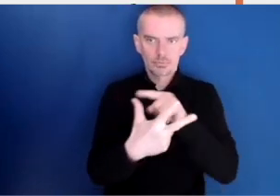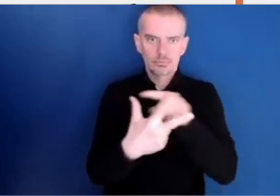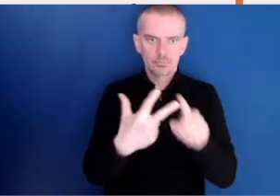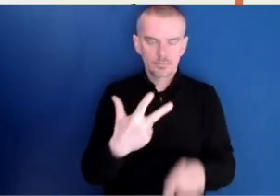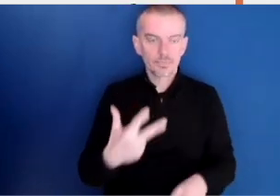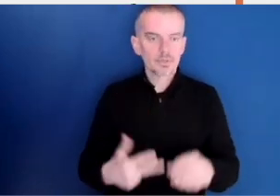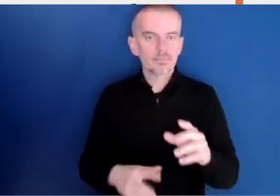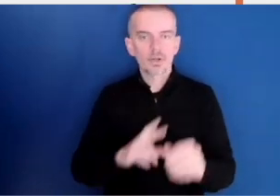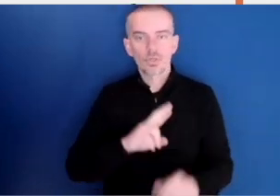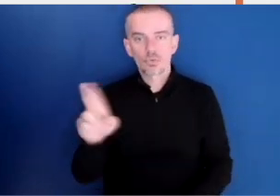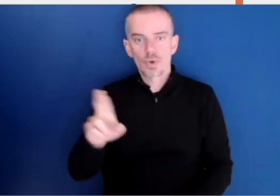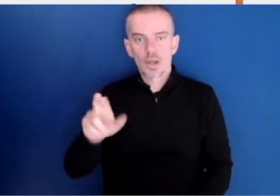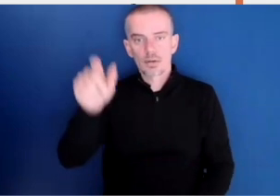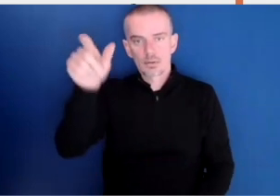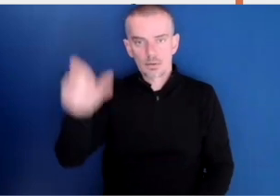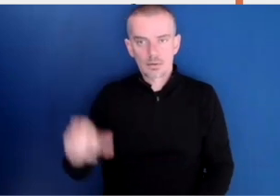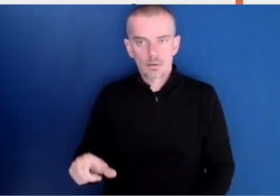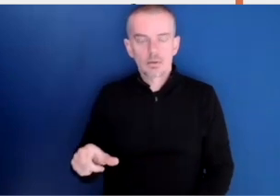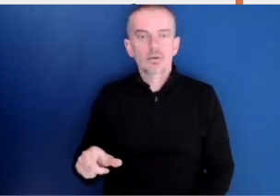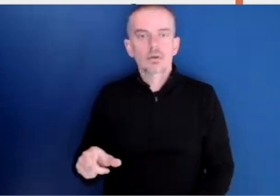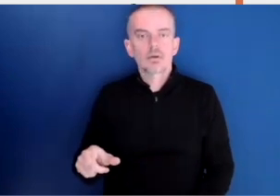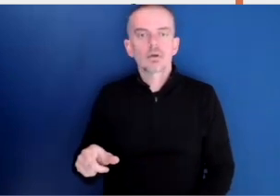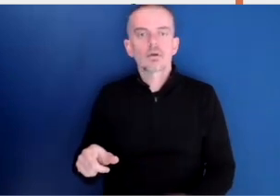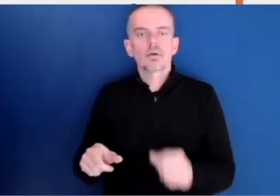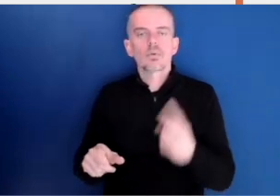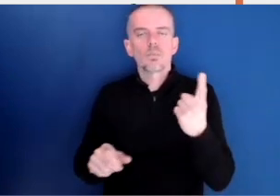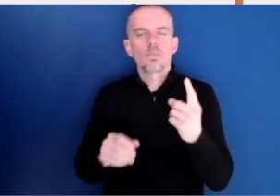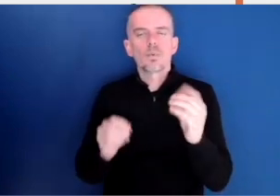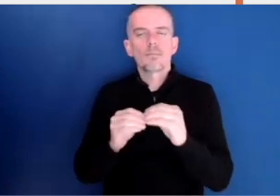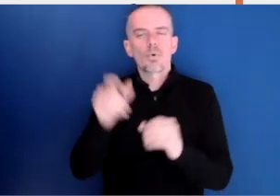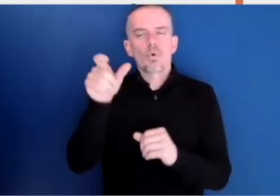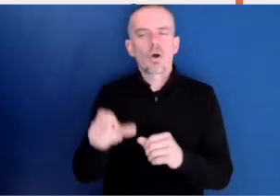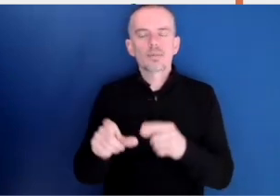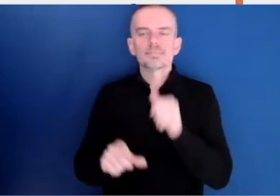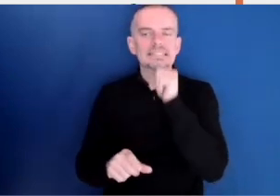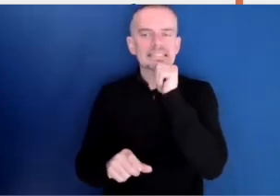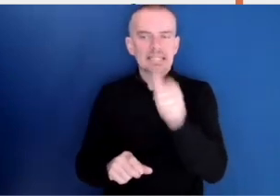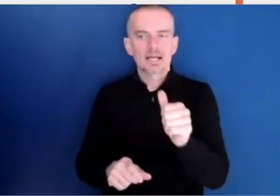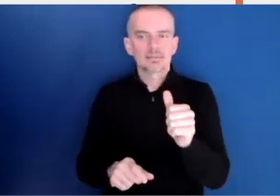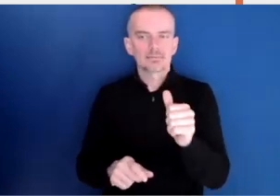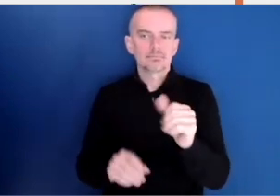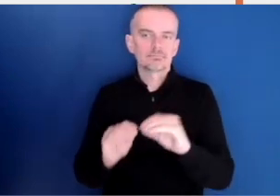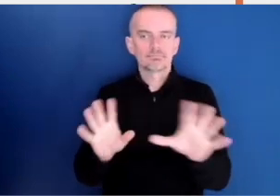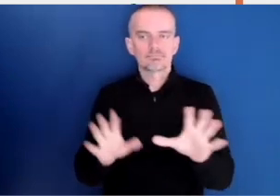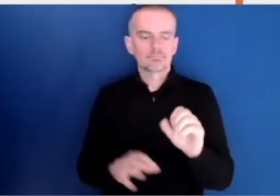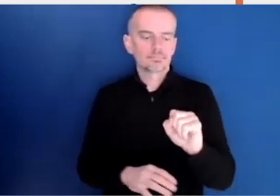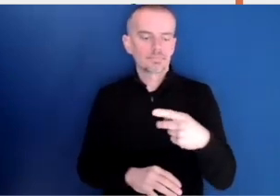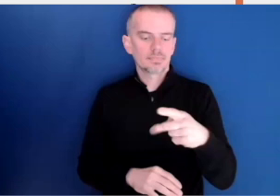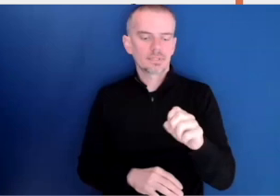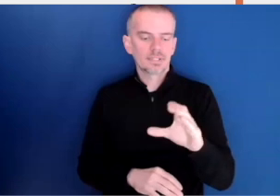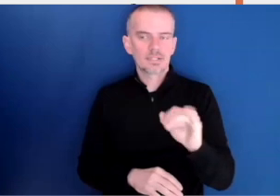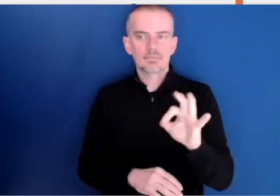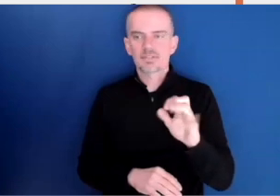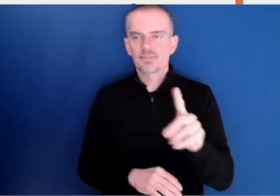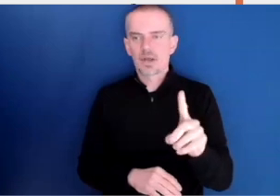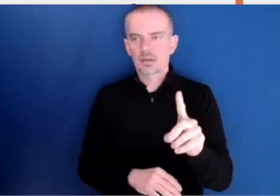here that there is a not specified column. And I think this is really helpful for every organization. You know, every